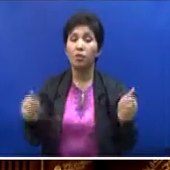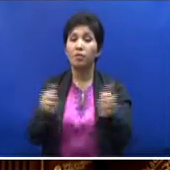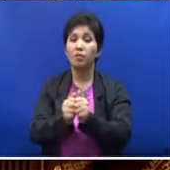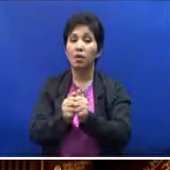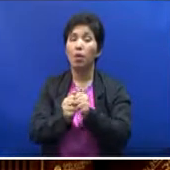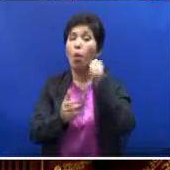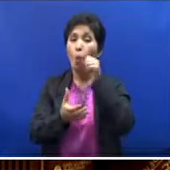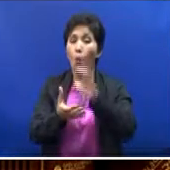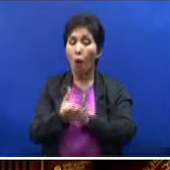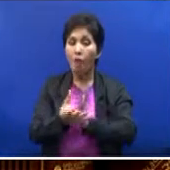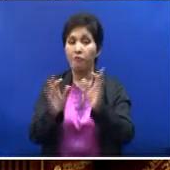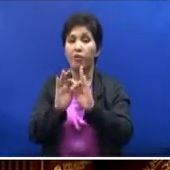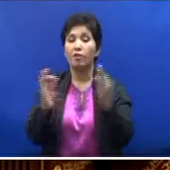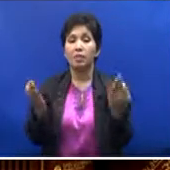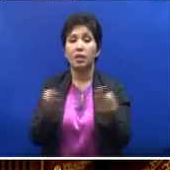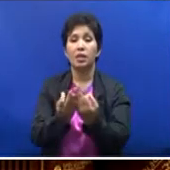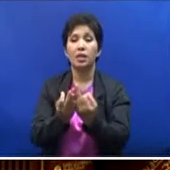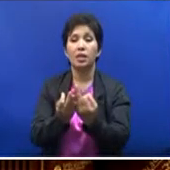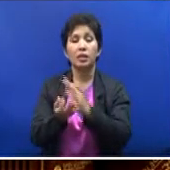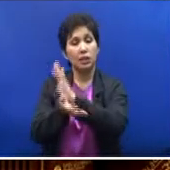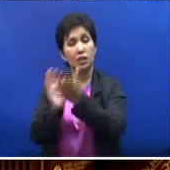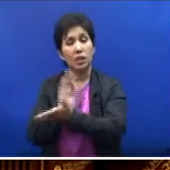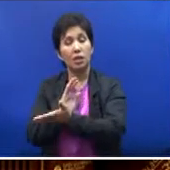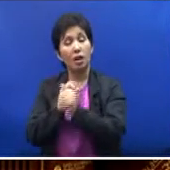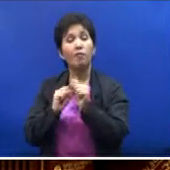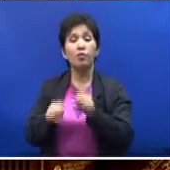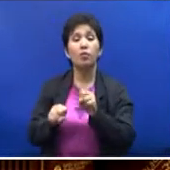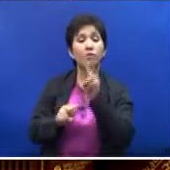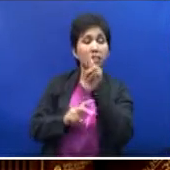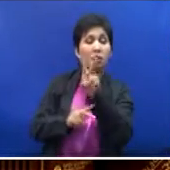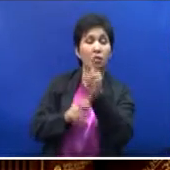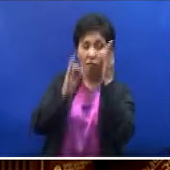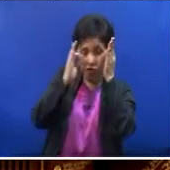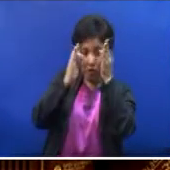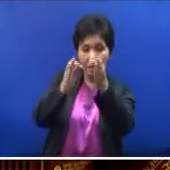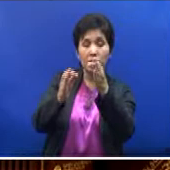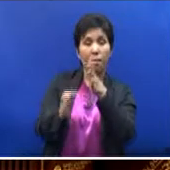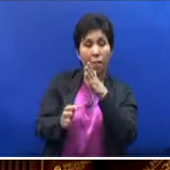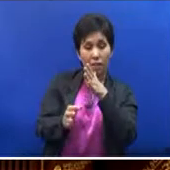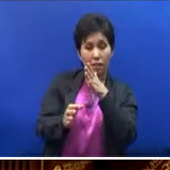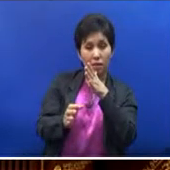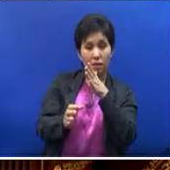with the wife's family. Okay, so everything is focusing on the mother's kin.